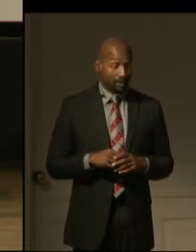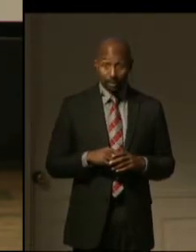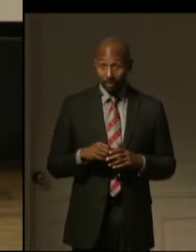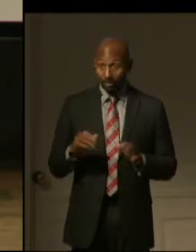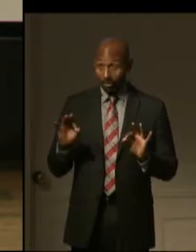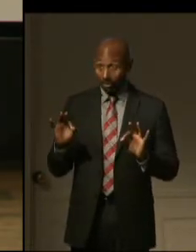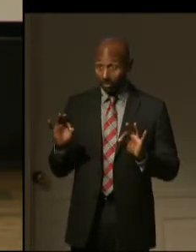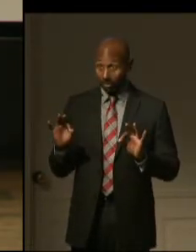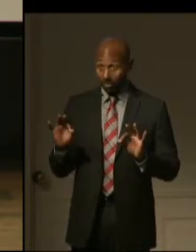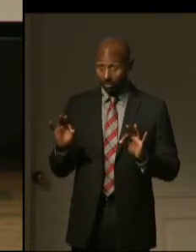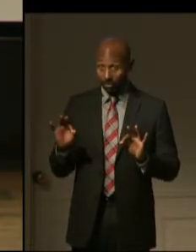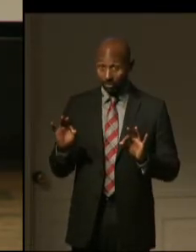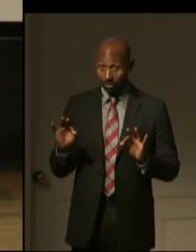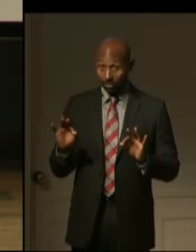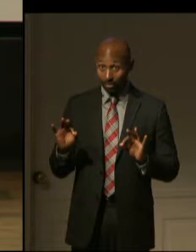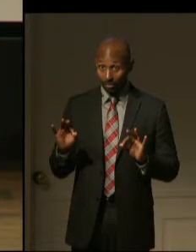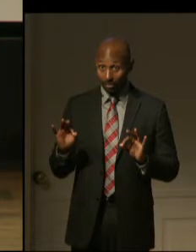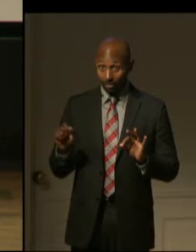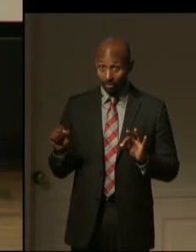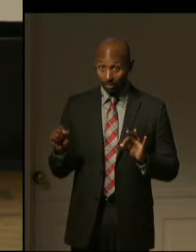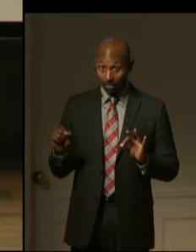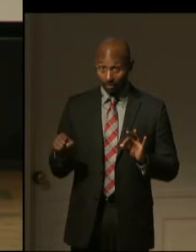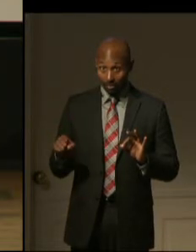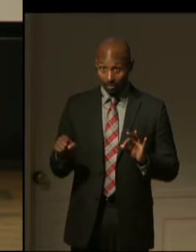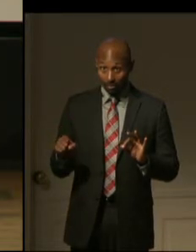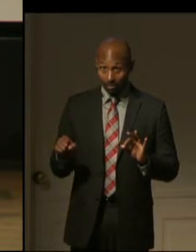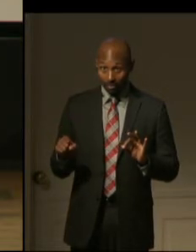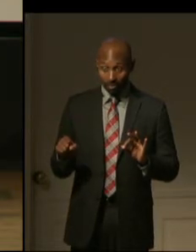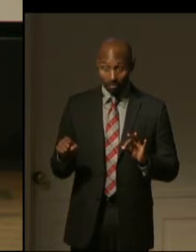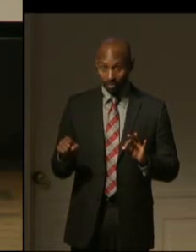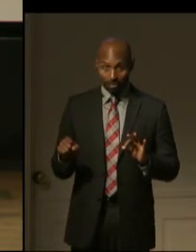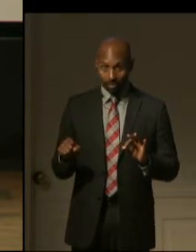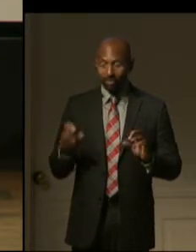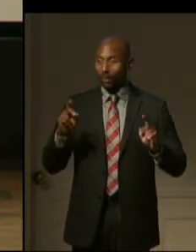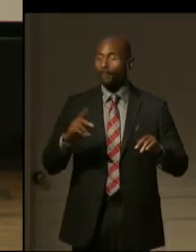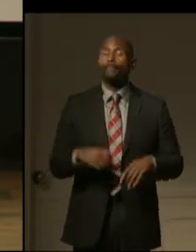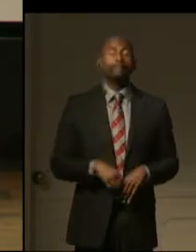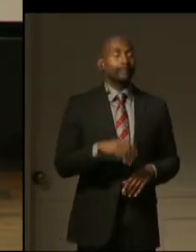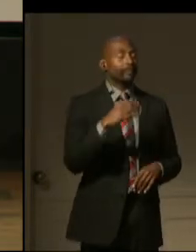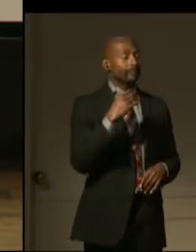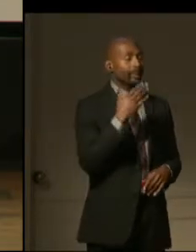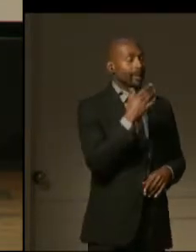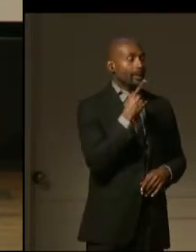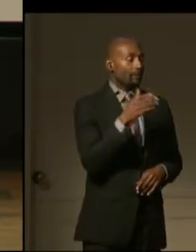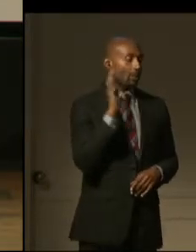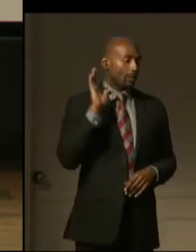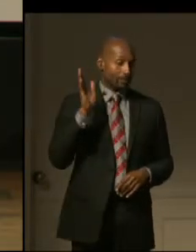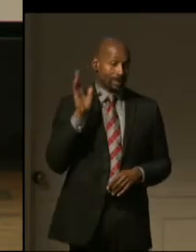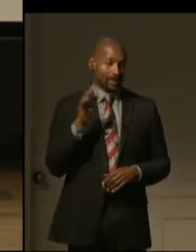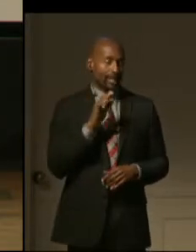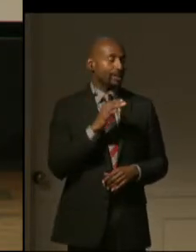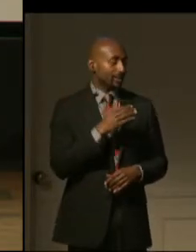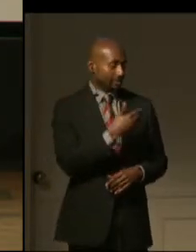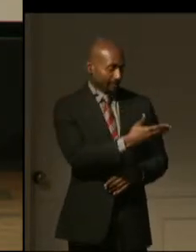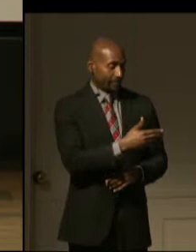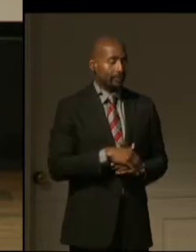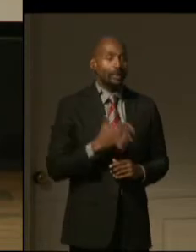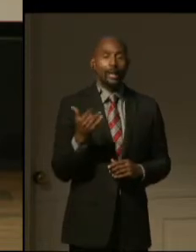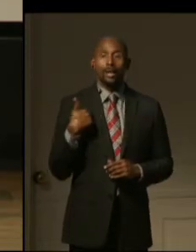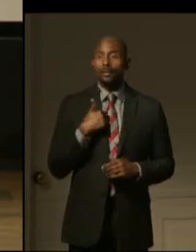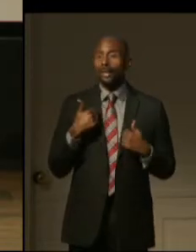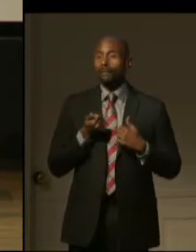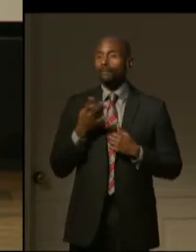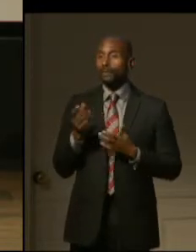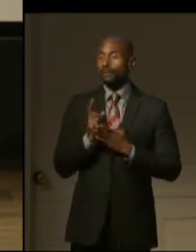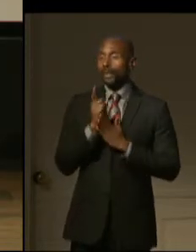No. You hear me now? Yeah? Okay. I want to thank you for your presentations. And now we have a few